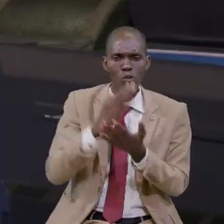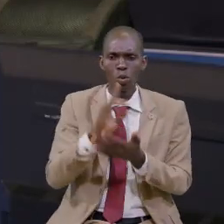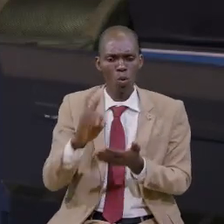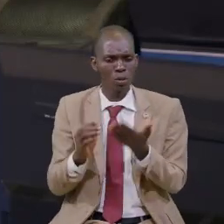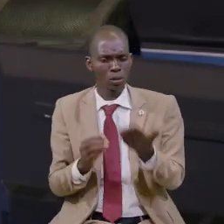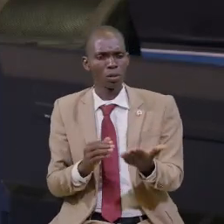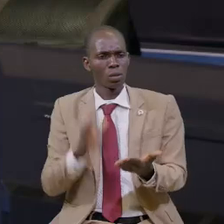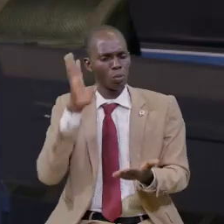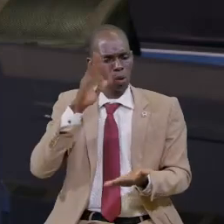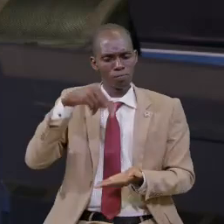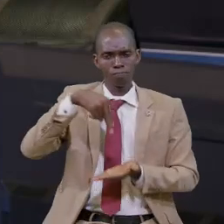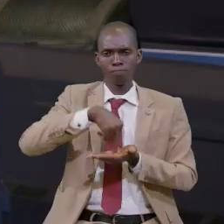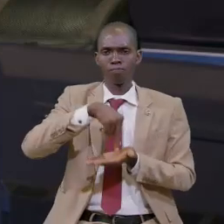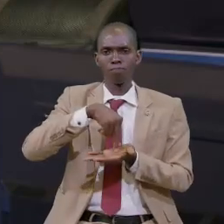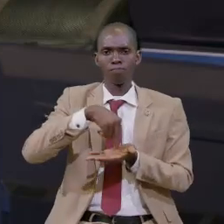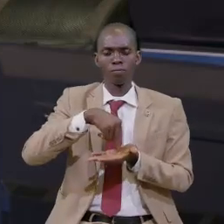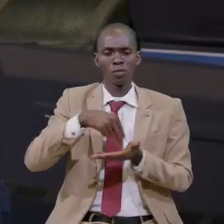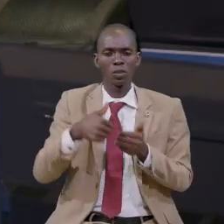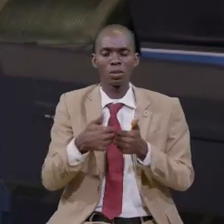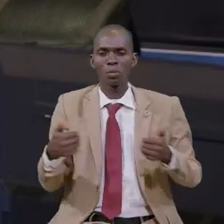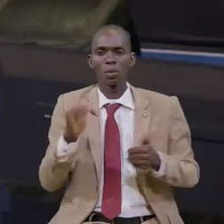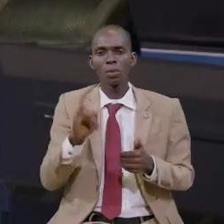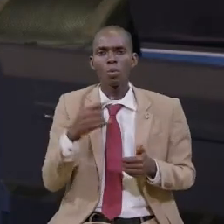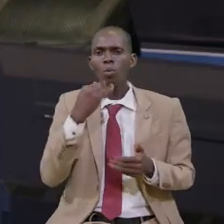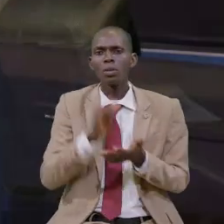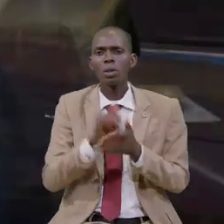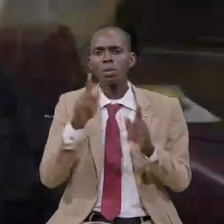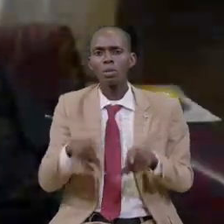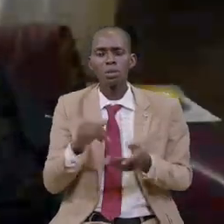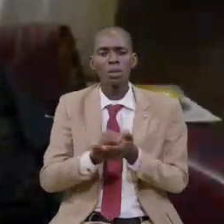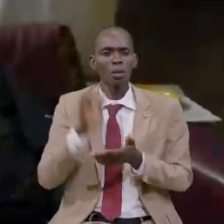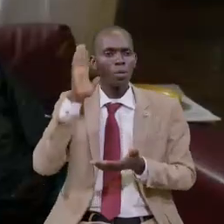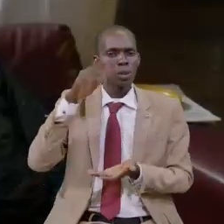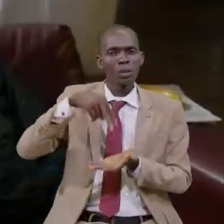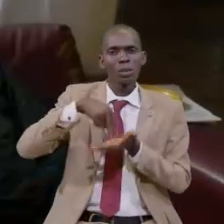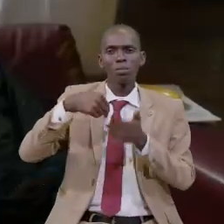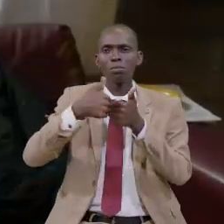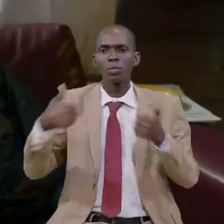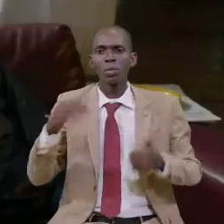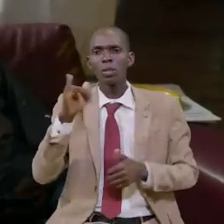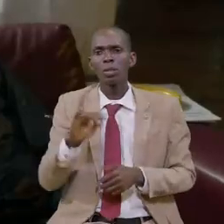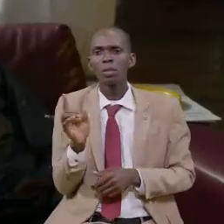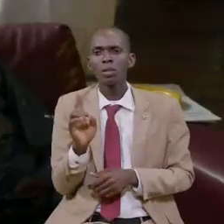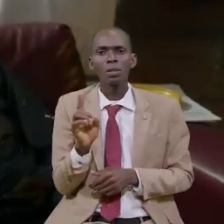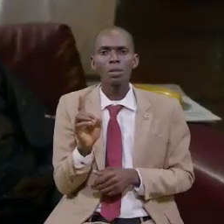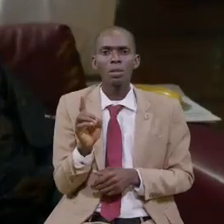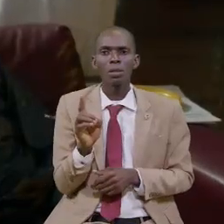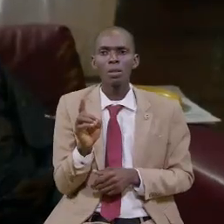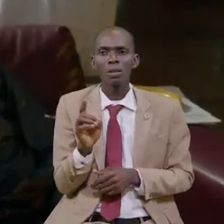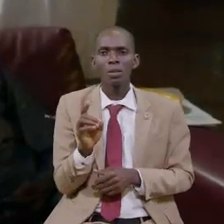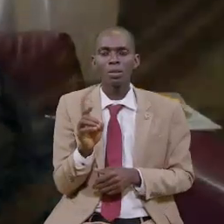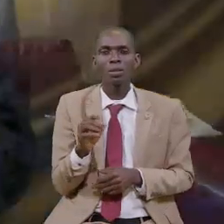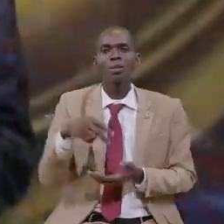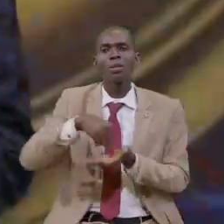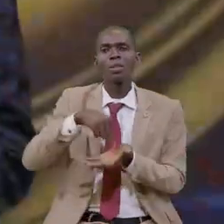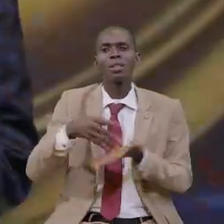up. Where is he? I said, where are you? Stand up and let me see how you